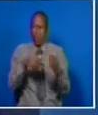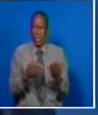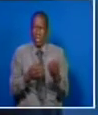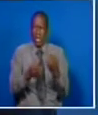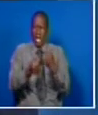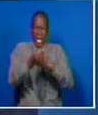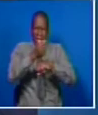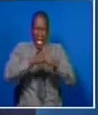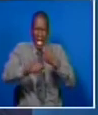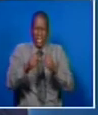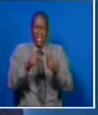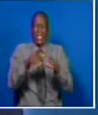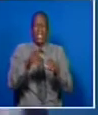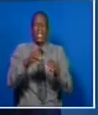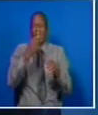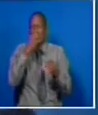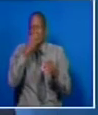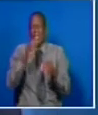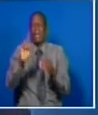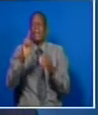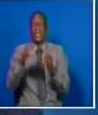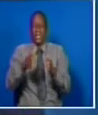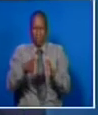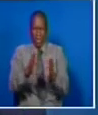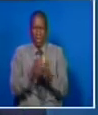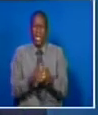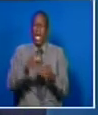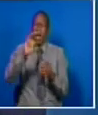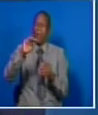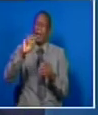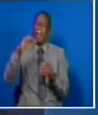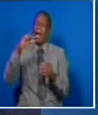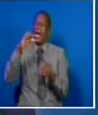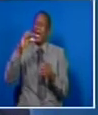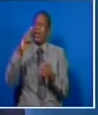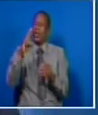la Magufuli style. I would have Magufulied her.